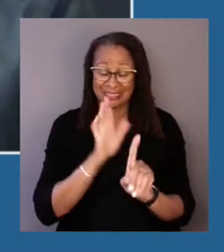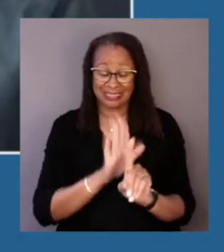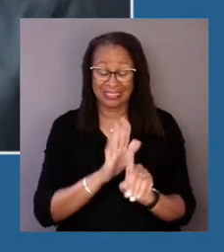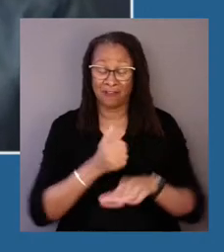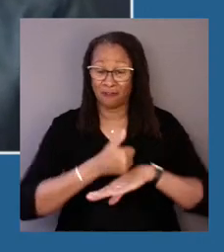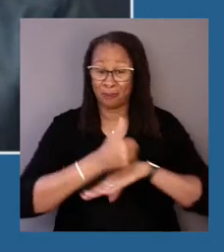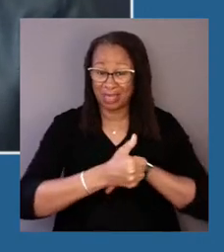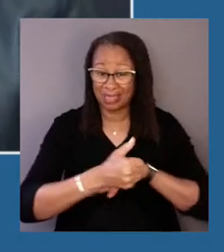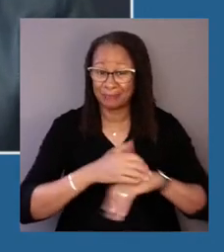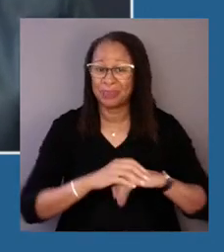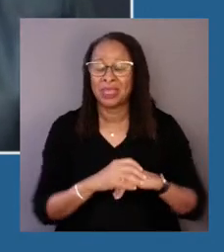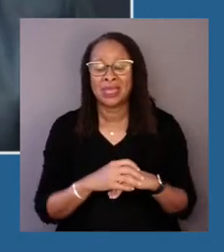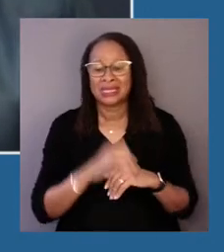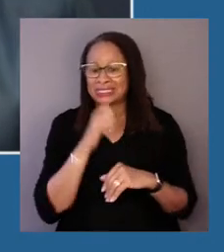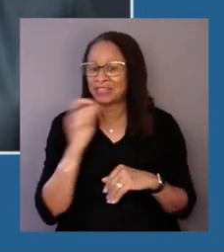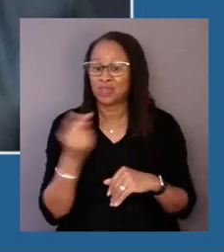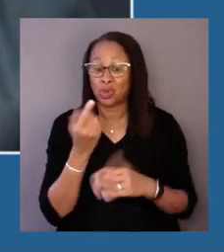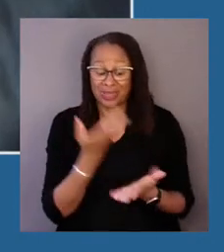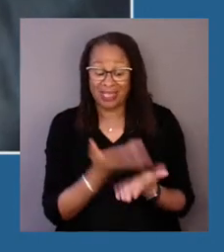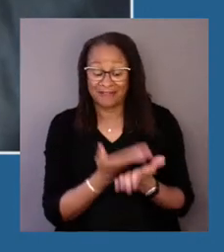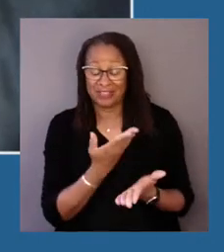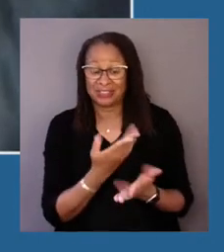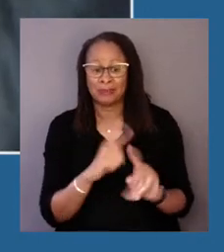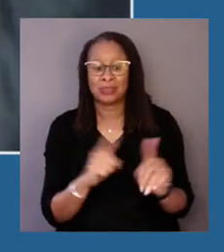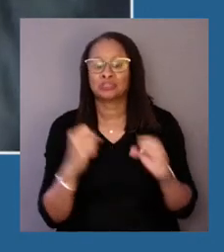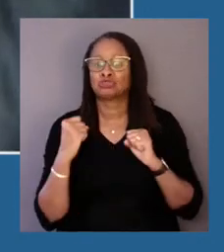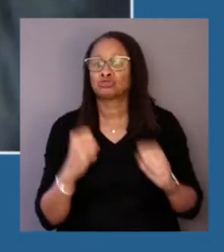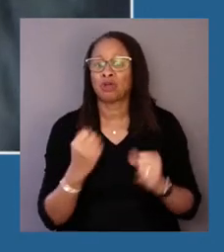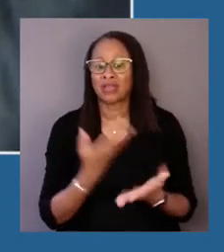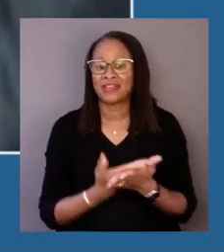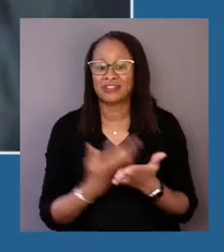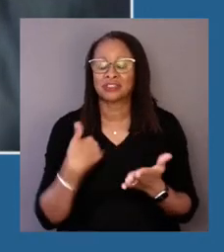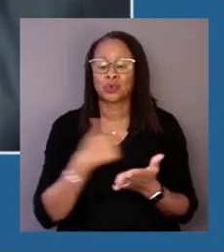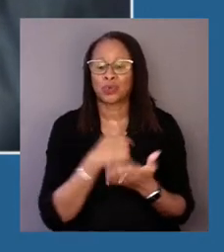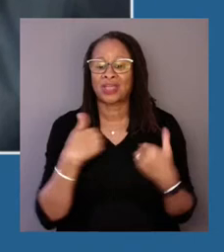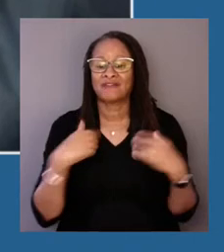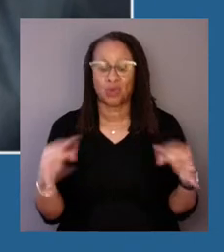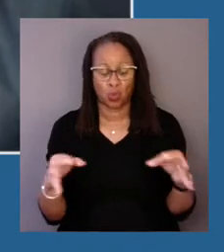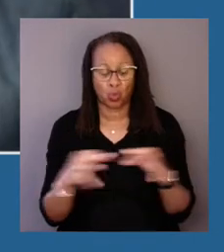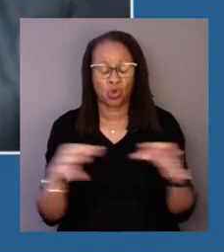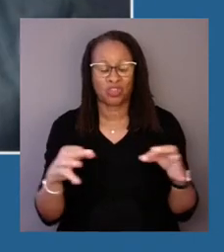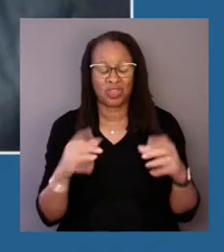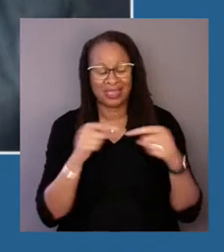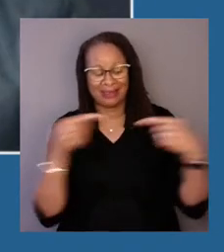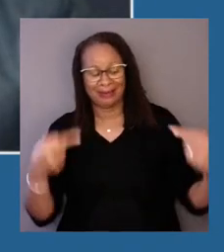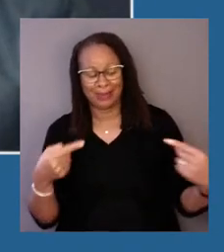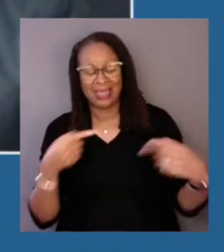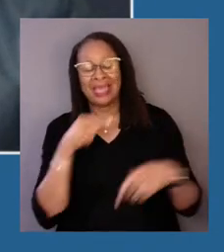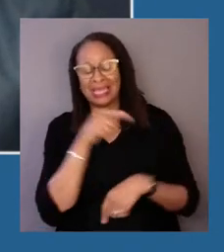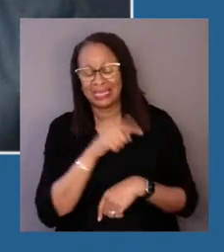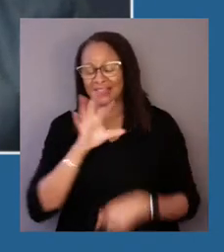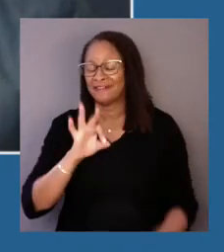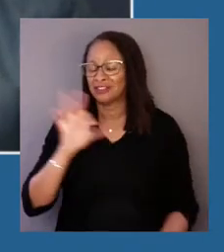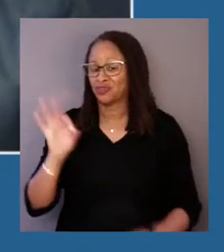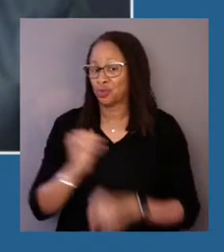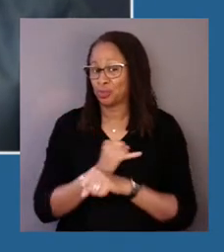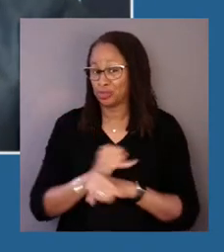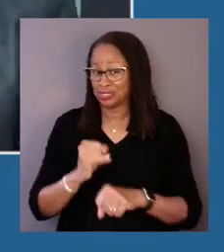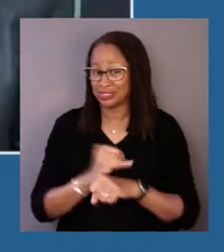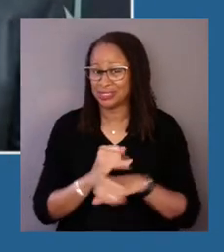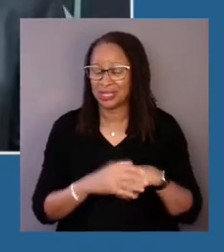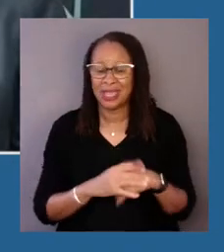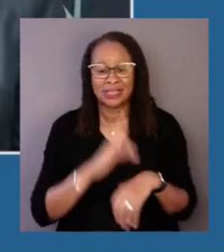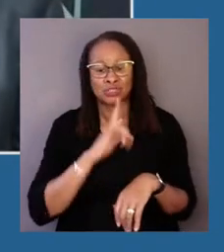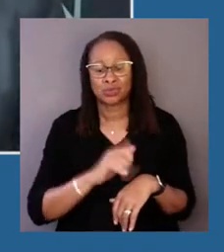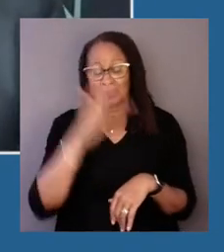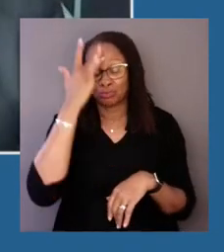And it is not the only evidence, but it is very strong evidence that we have a worthy adversary in the fossil fuel industry. This is a brilliant PR